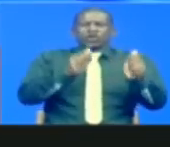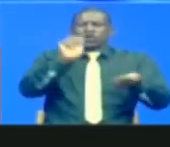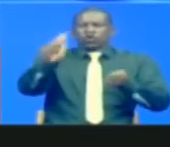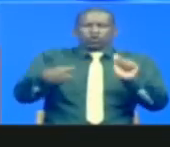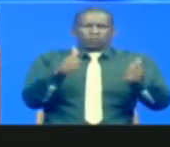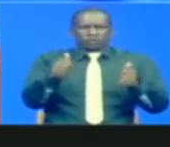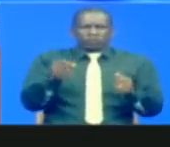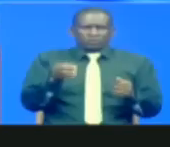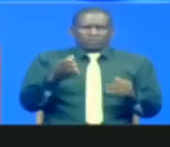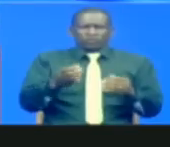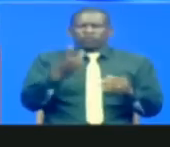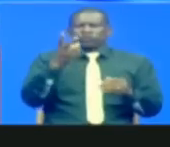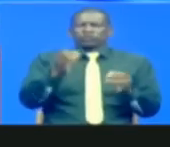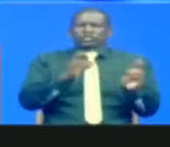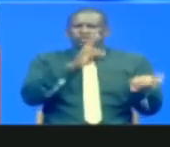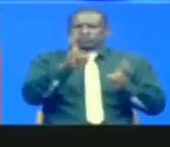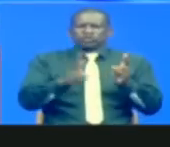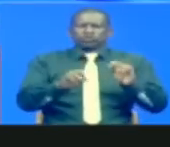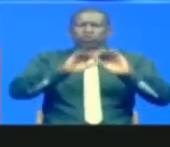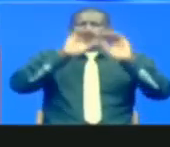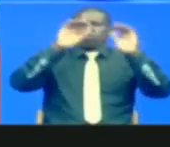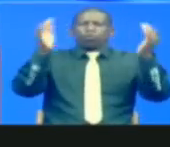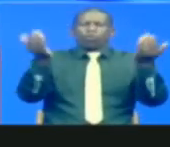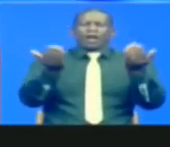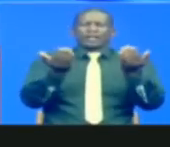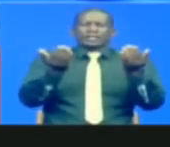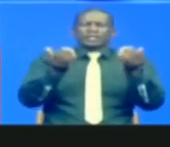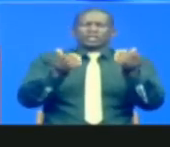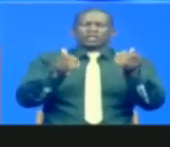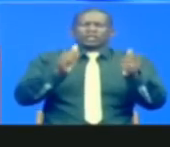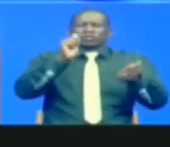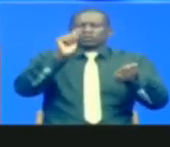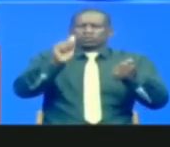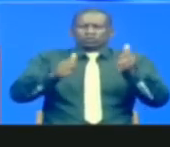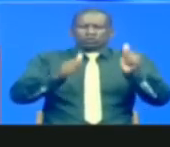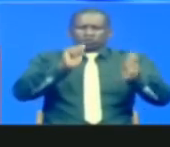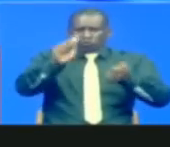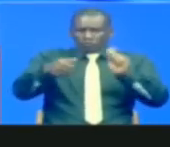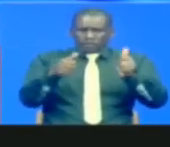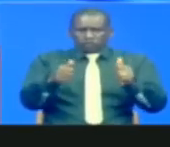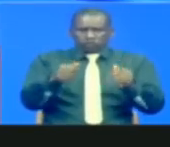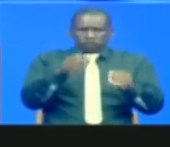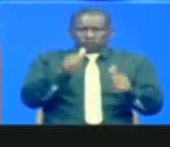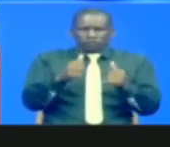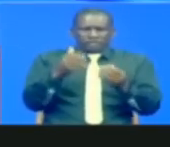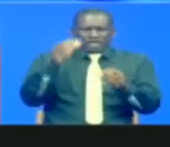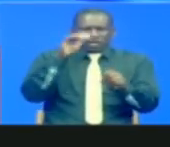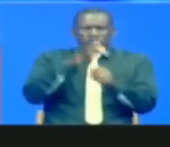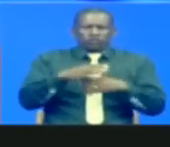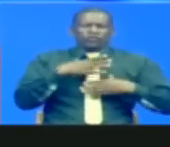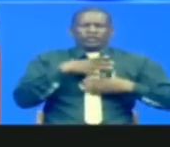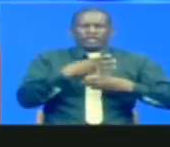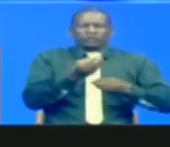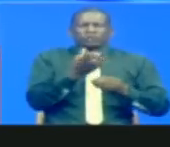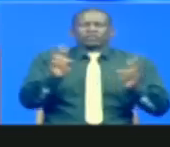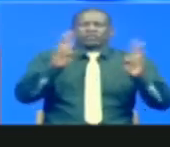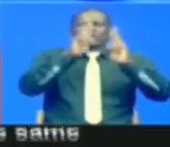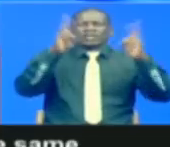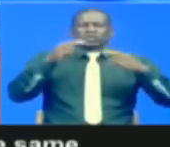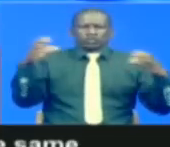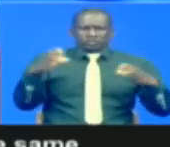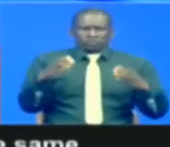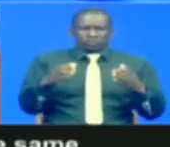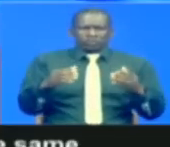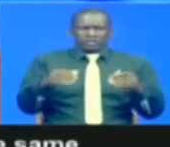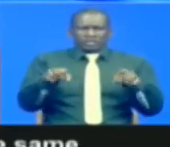event for the 2020 World Rally Championship Circuit, and as such is bound to attract a lot of interest from international teams.